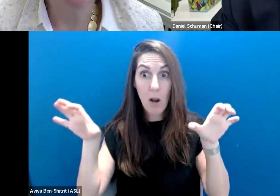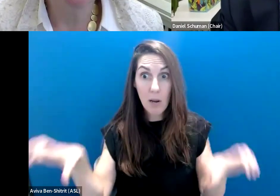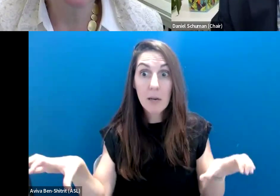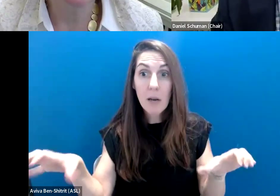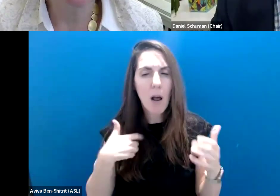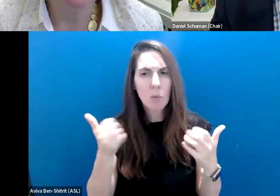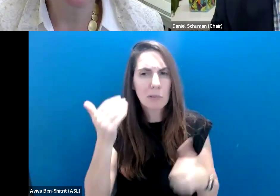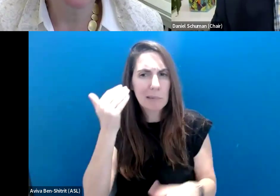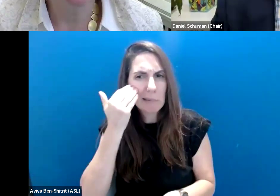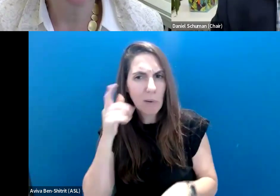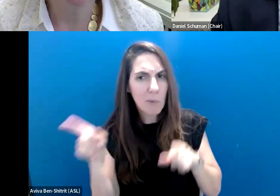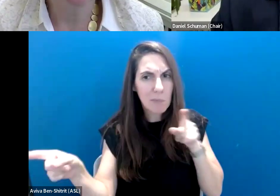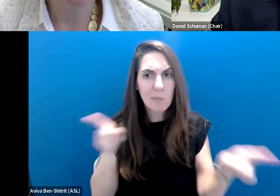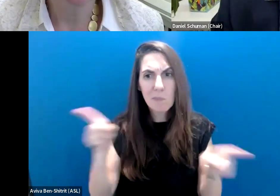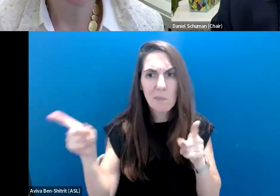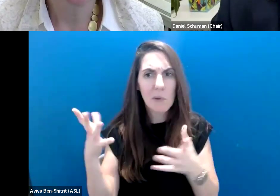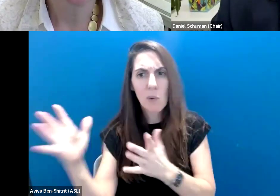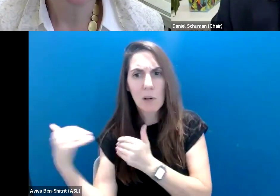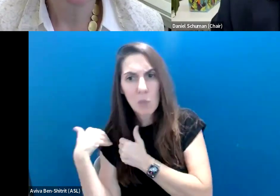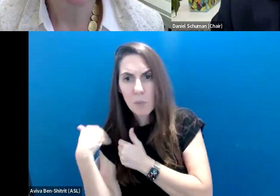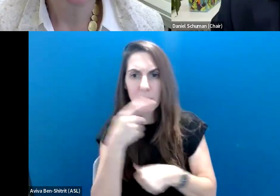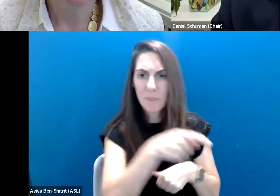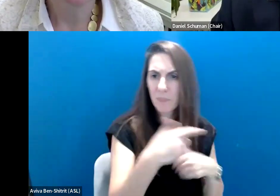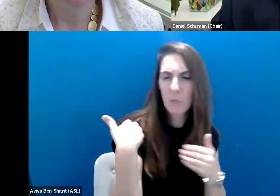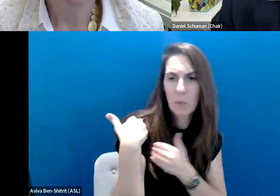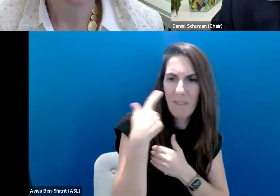some clarity on that.